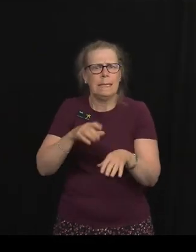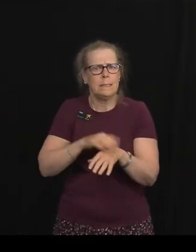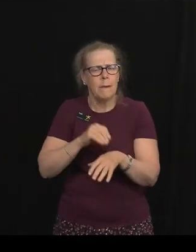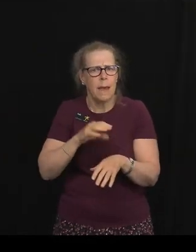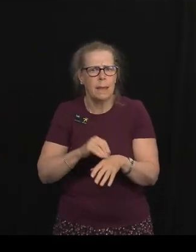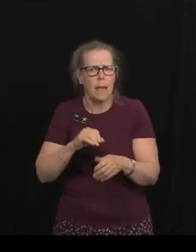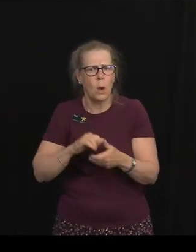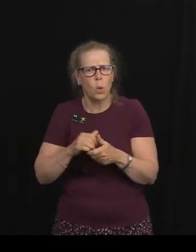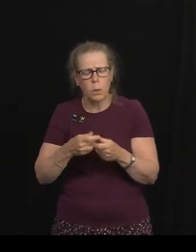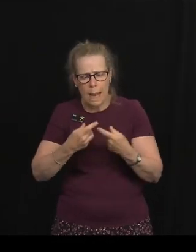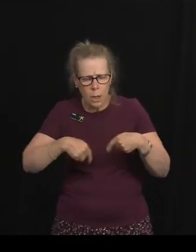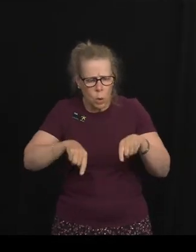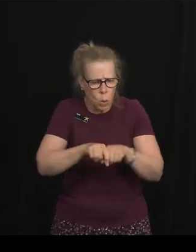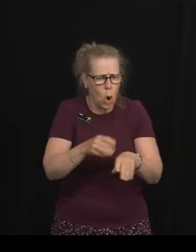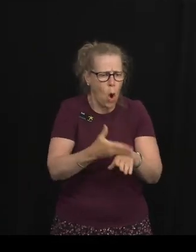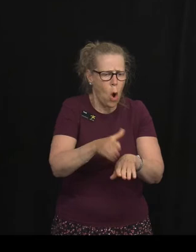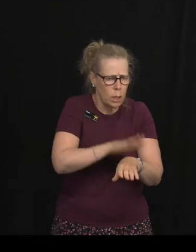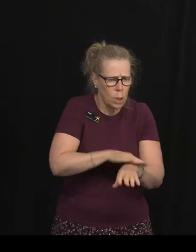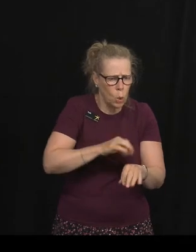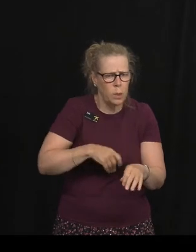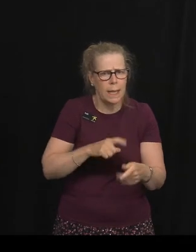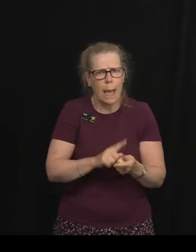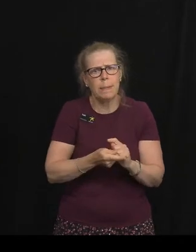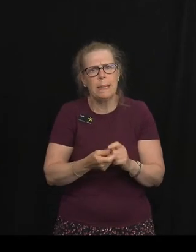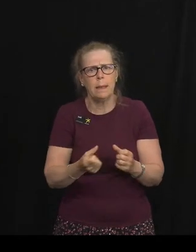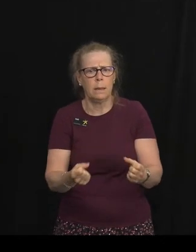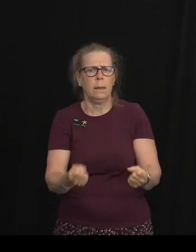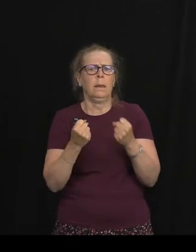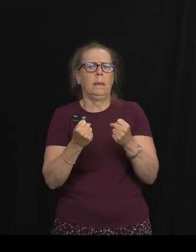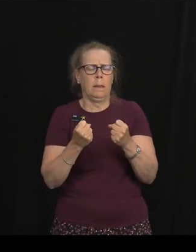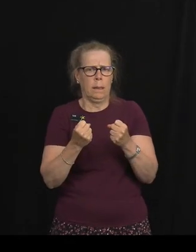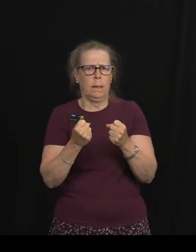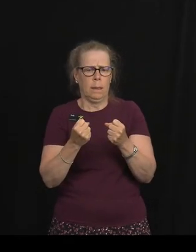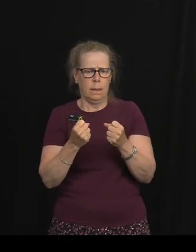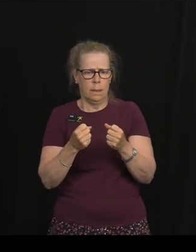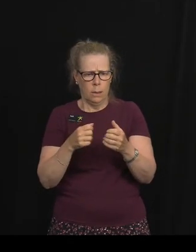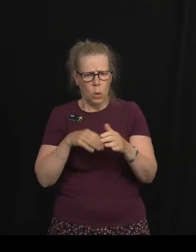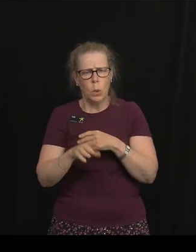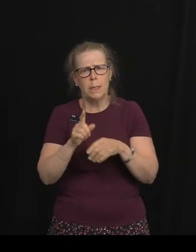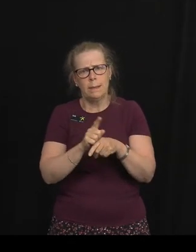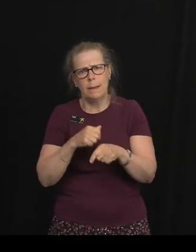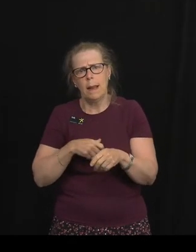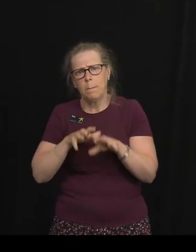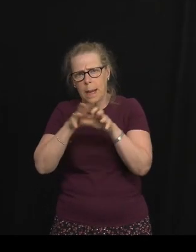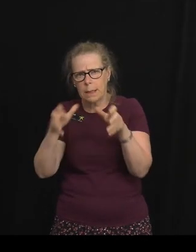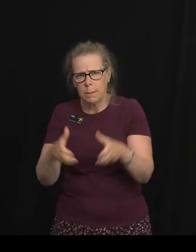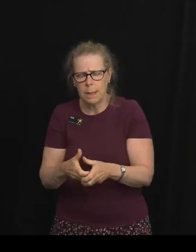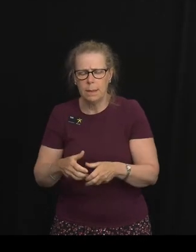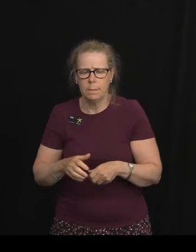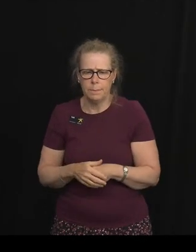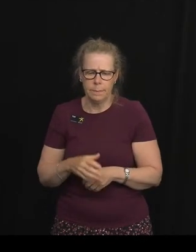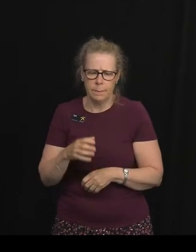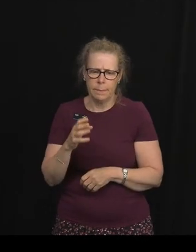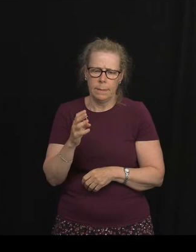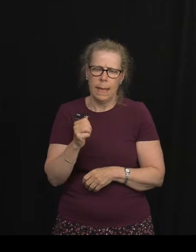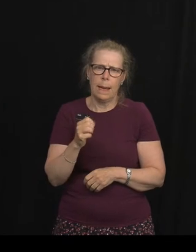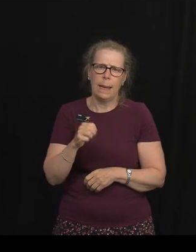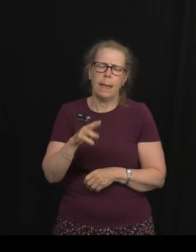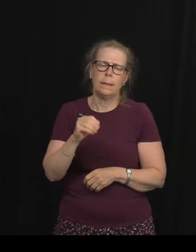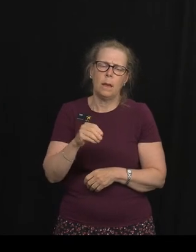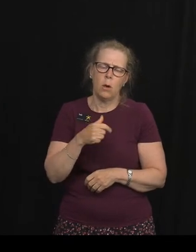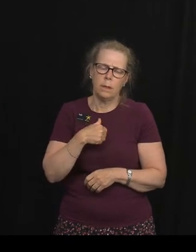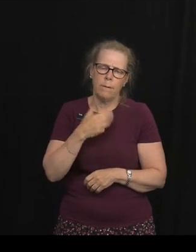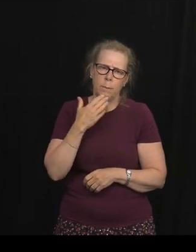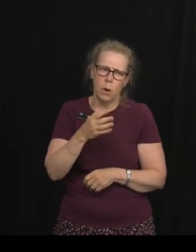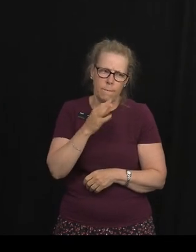capacity mobilized or strengthened during the pandemic? Thank you, Sarah. This is a very good question. And I just want to